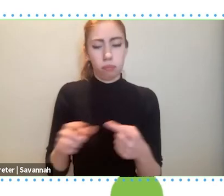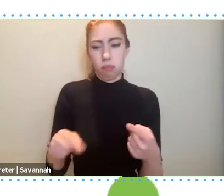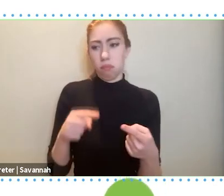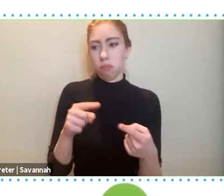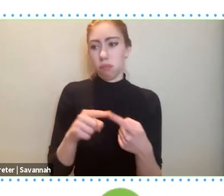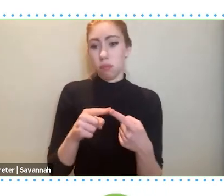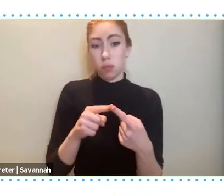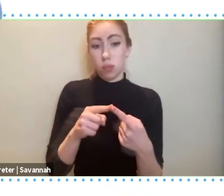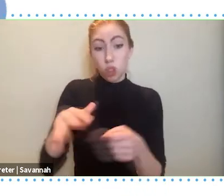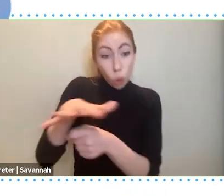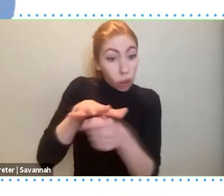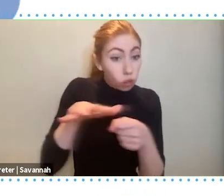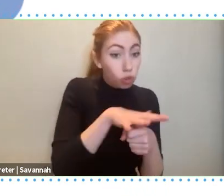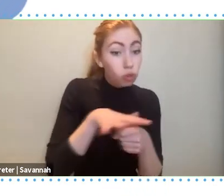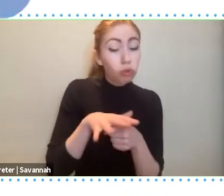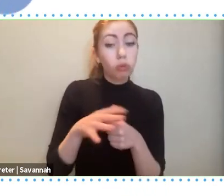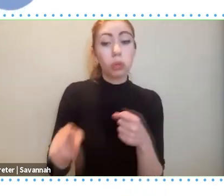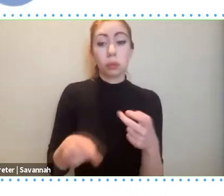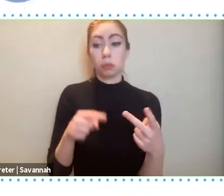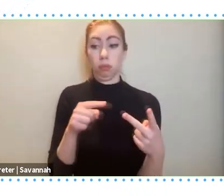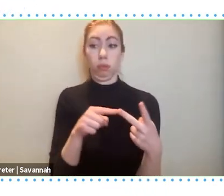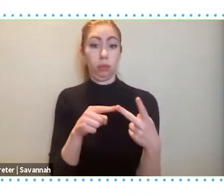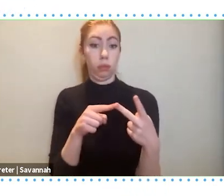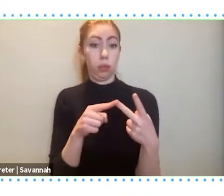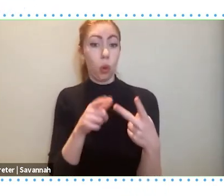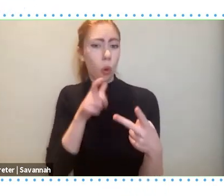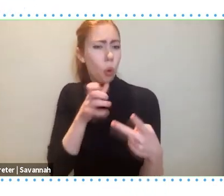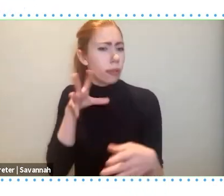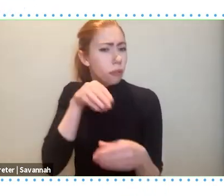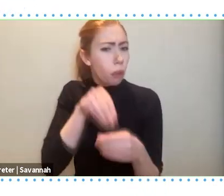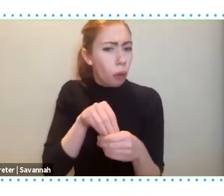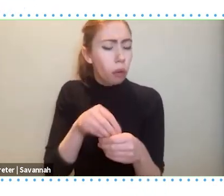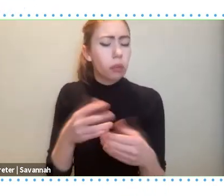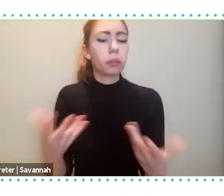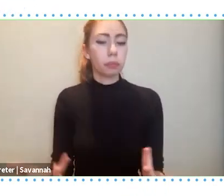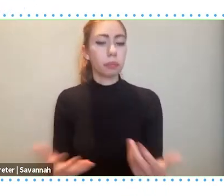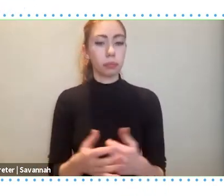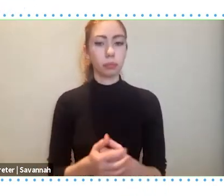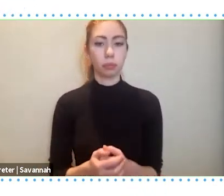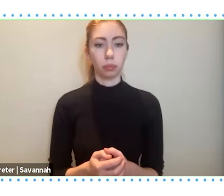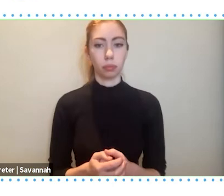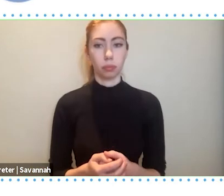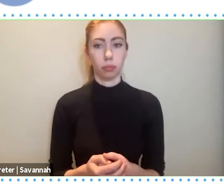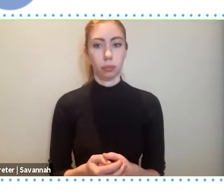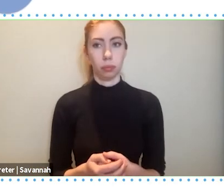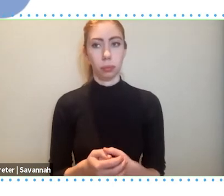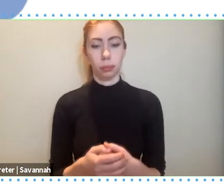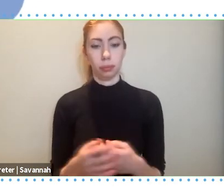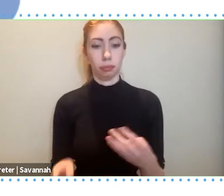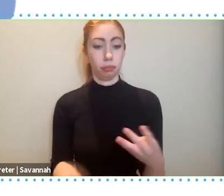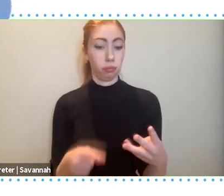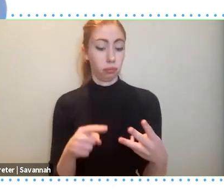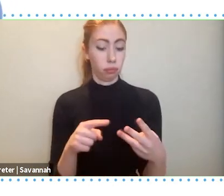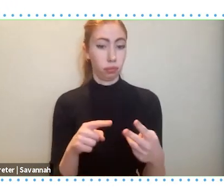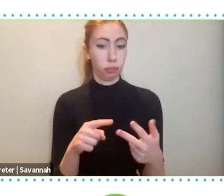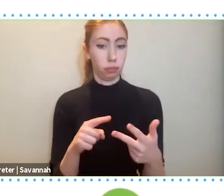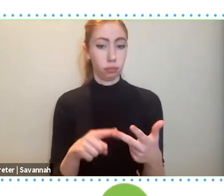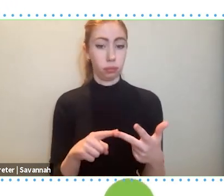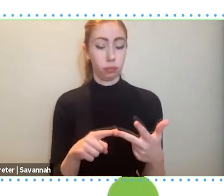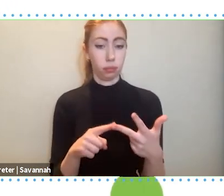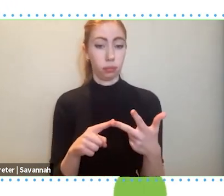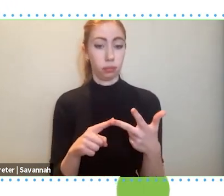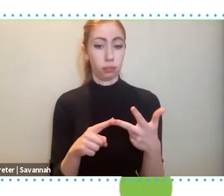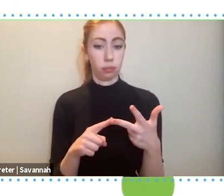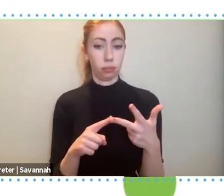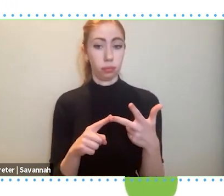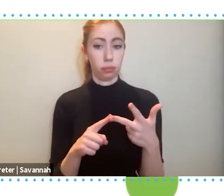So all is to say that in this section, we also kind of look at things like board of performance evaluation, even that